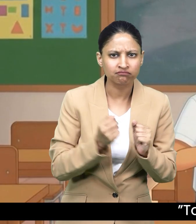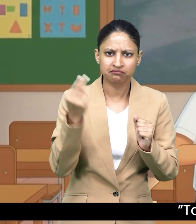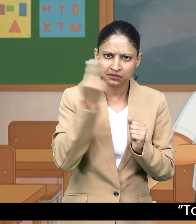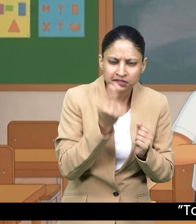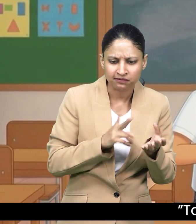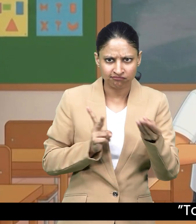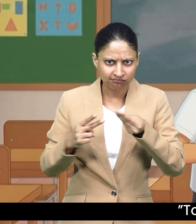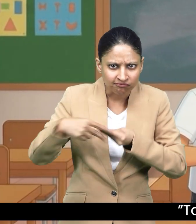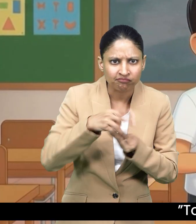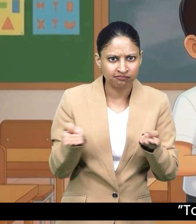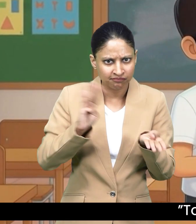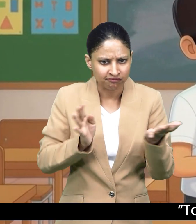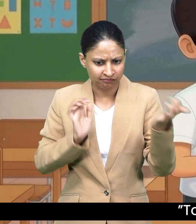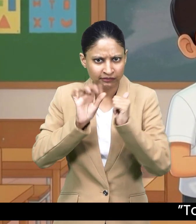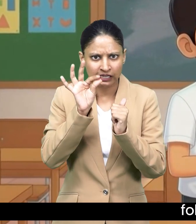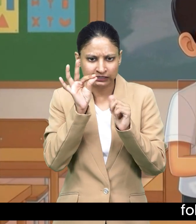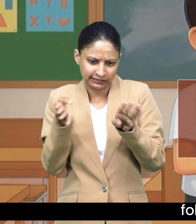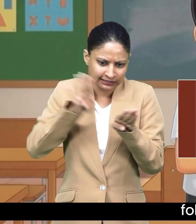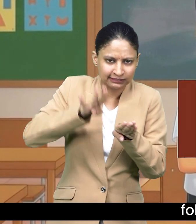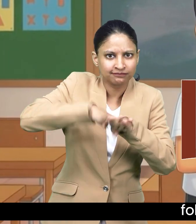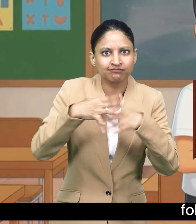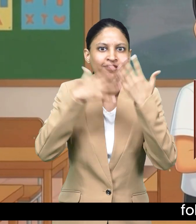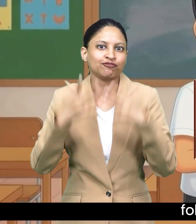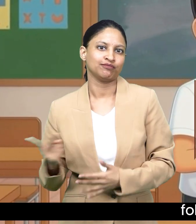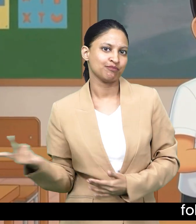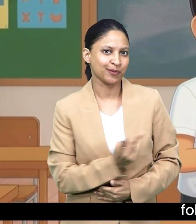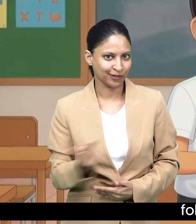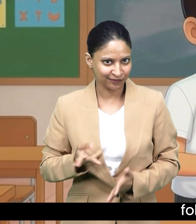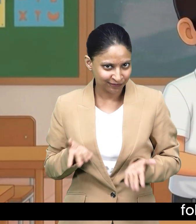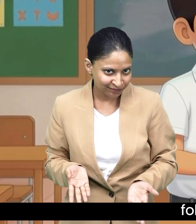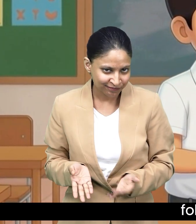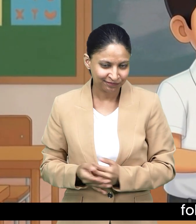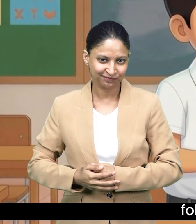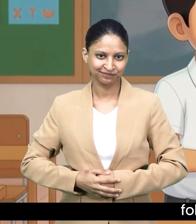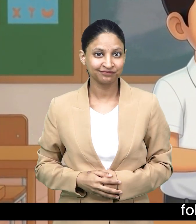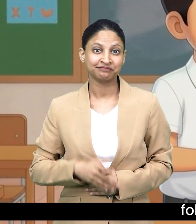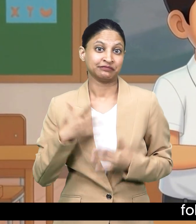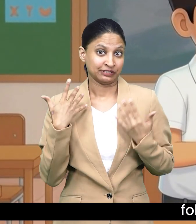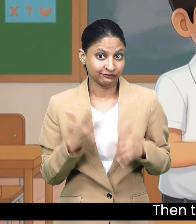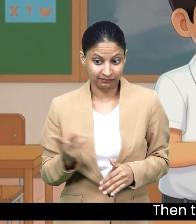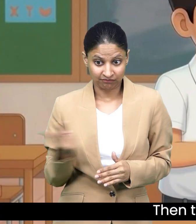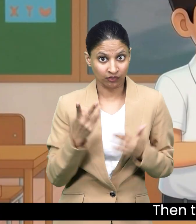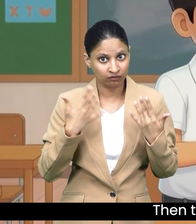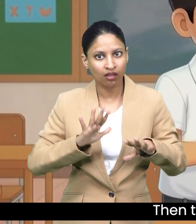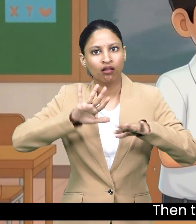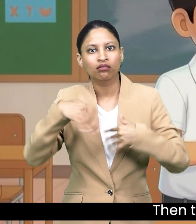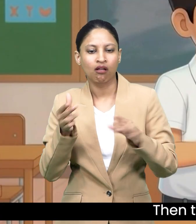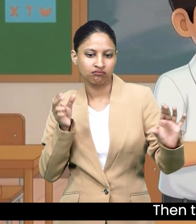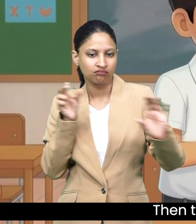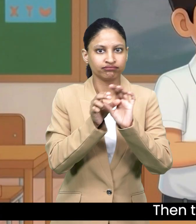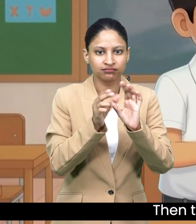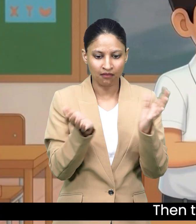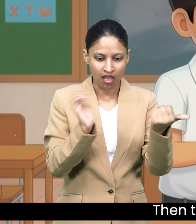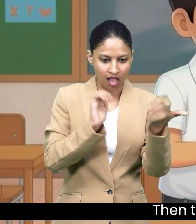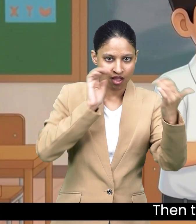Together, Mina and Raju cut, folded, and glued their parts. Then they slid the